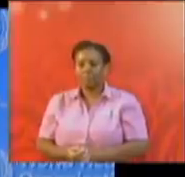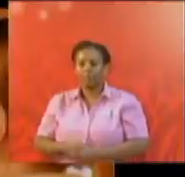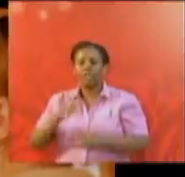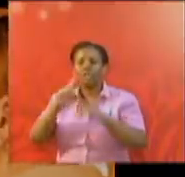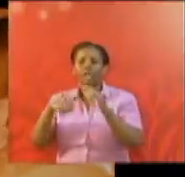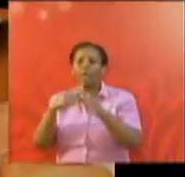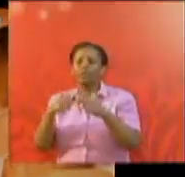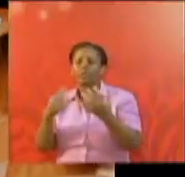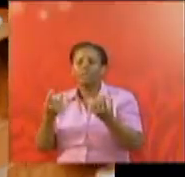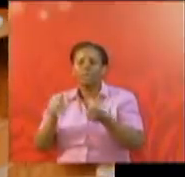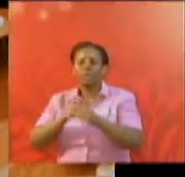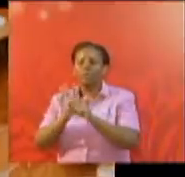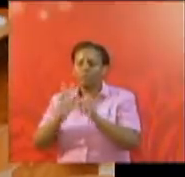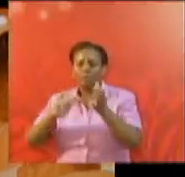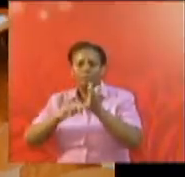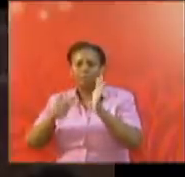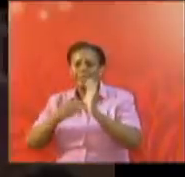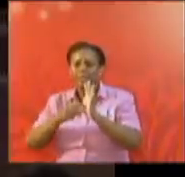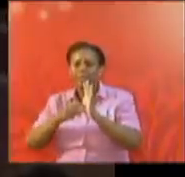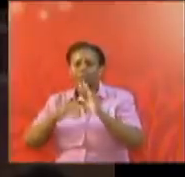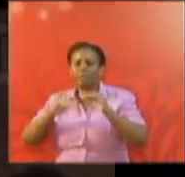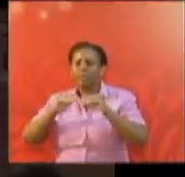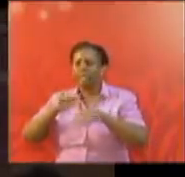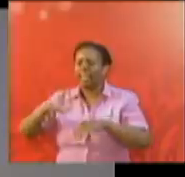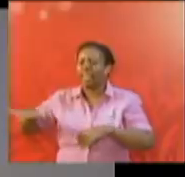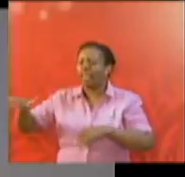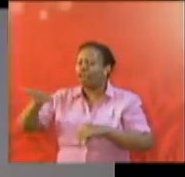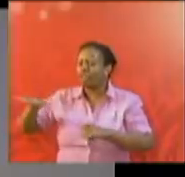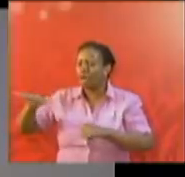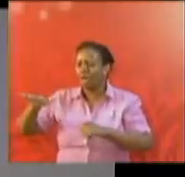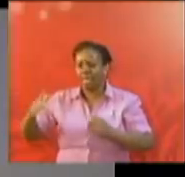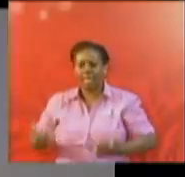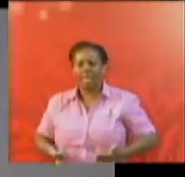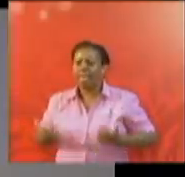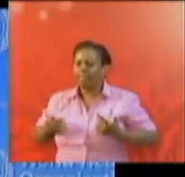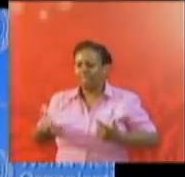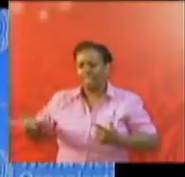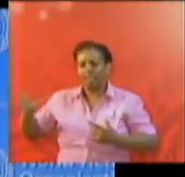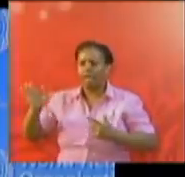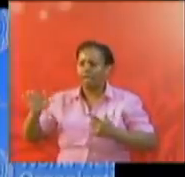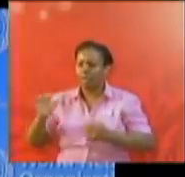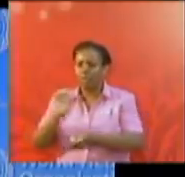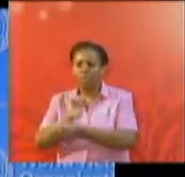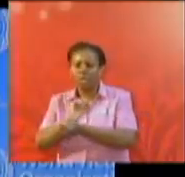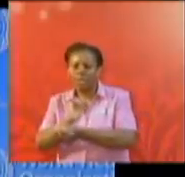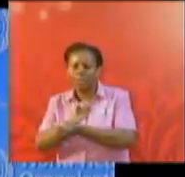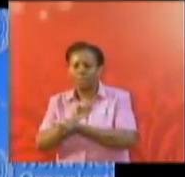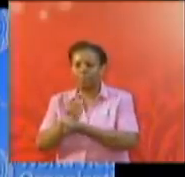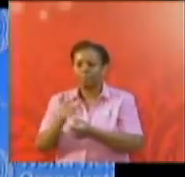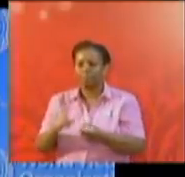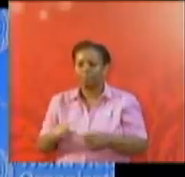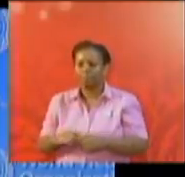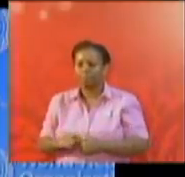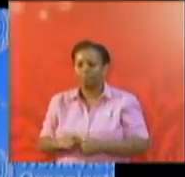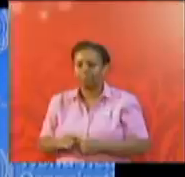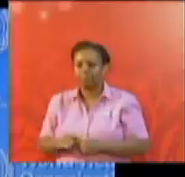circulating, especially in the areas where you live, the areas where you work, the areas that you want to travel in. All of this is important. There's so much that